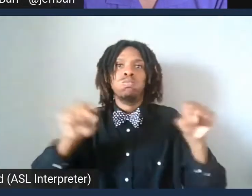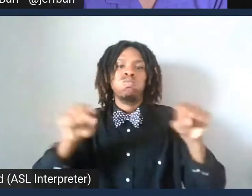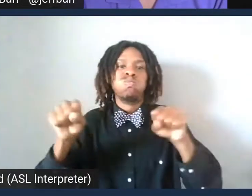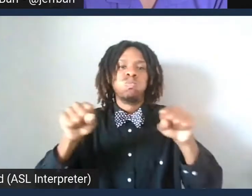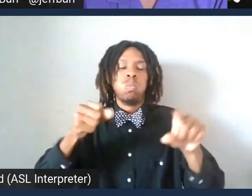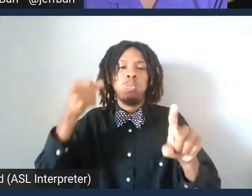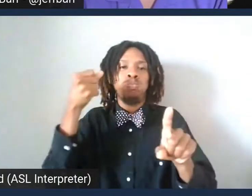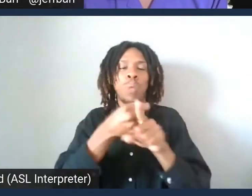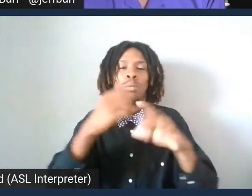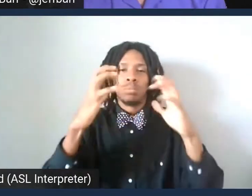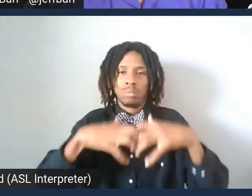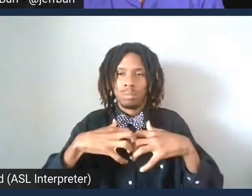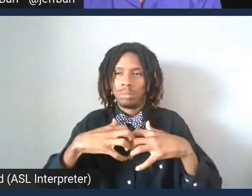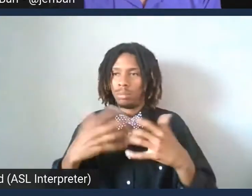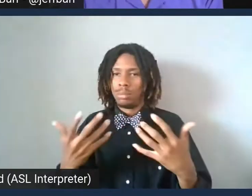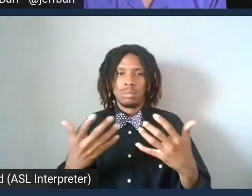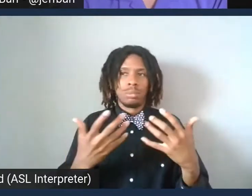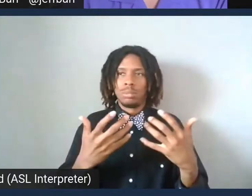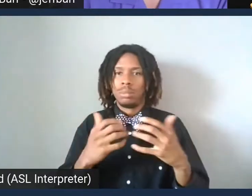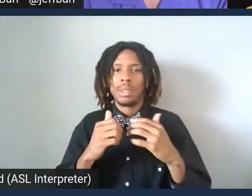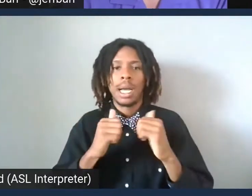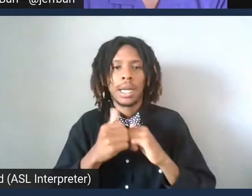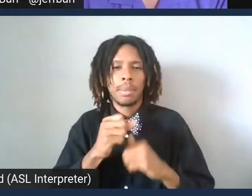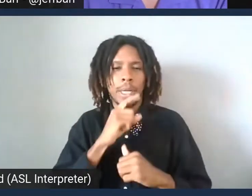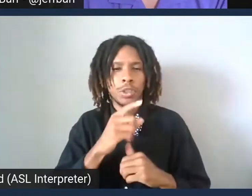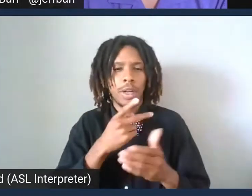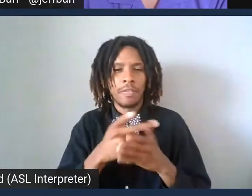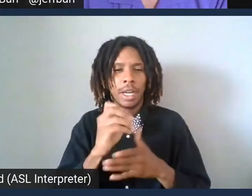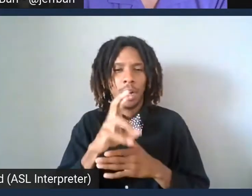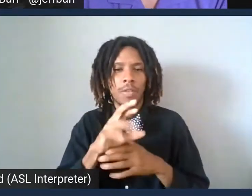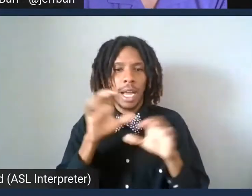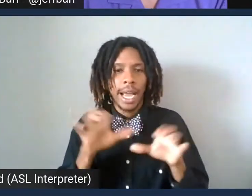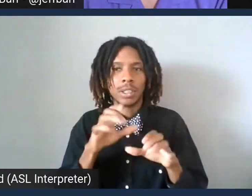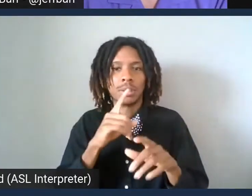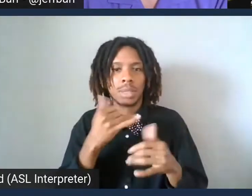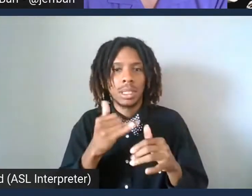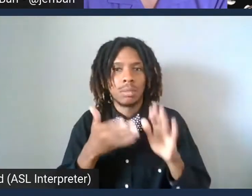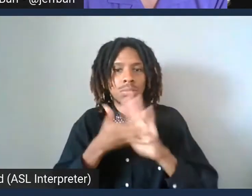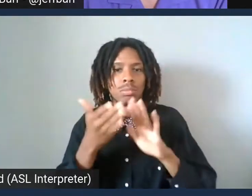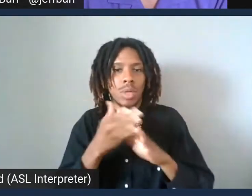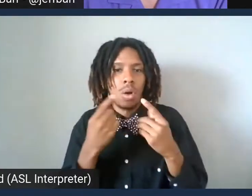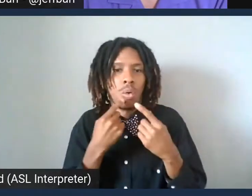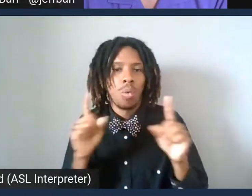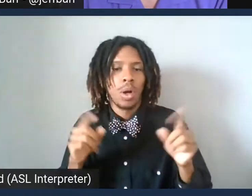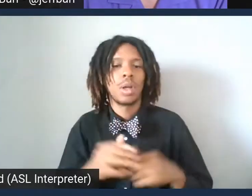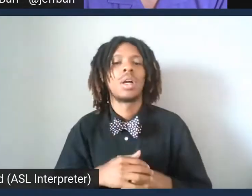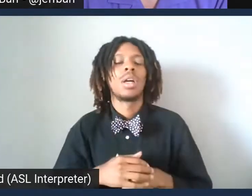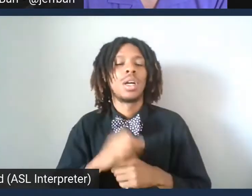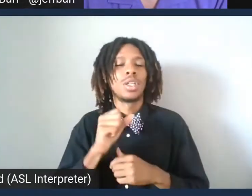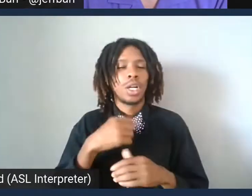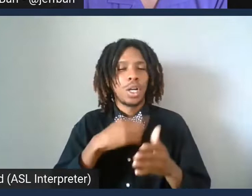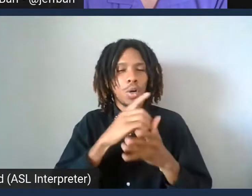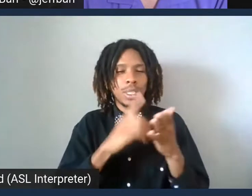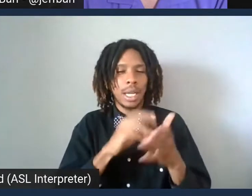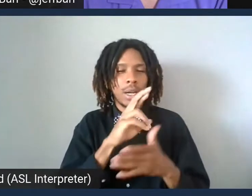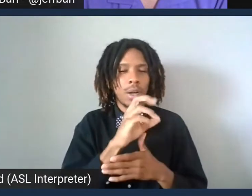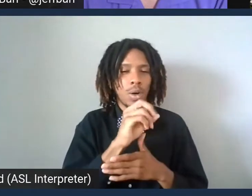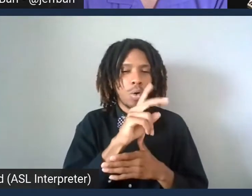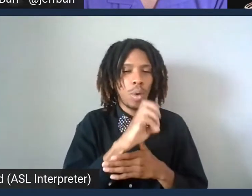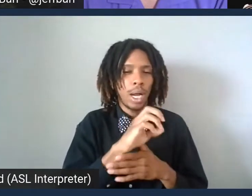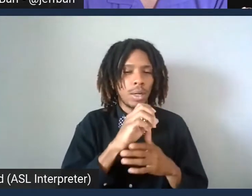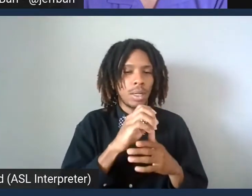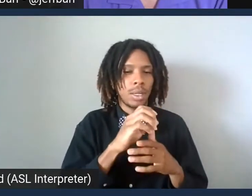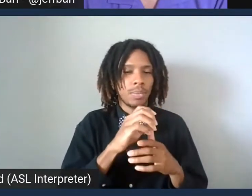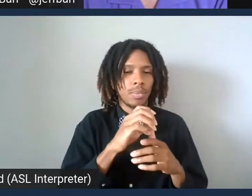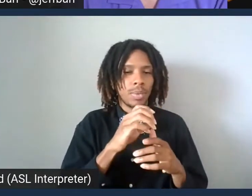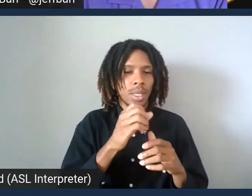go down, how do you ensure that your failover actions actually work? So we designed routing controls with that